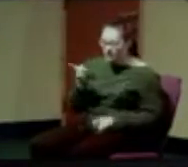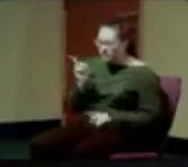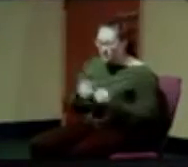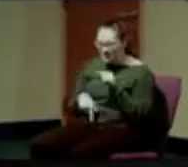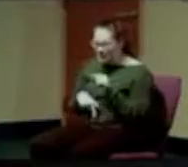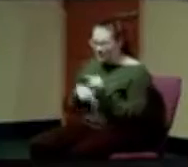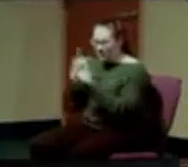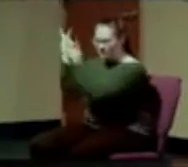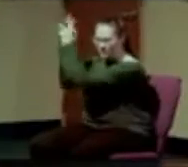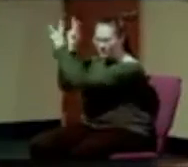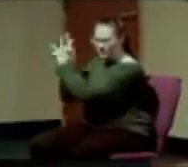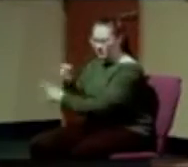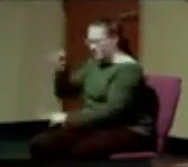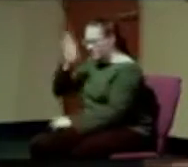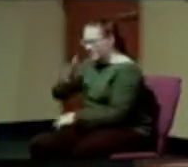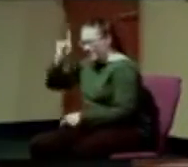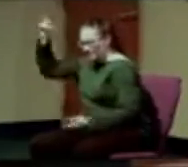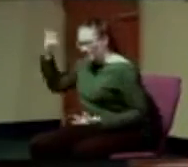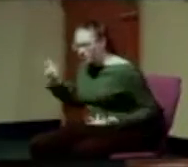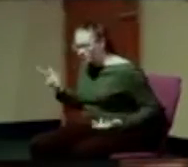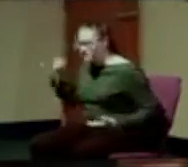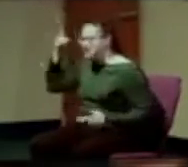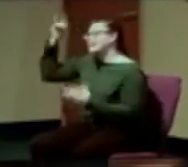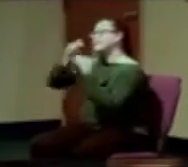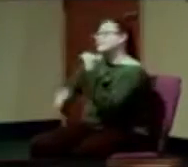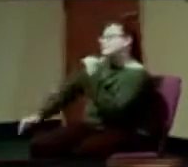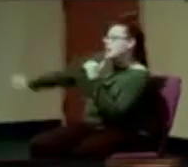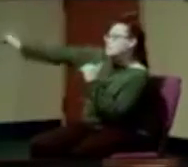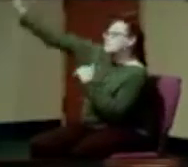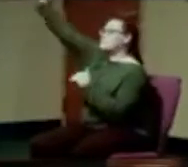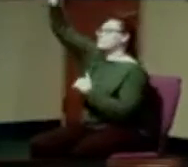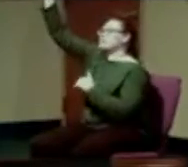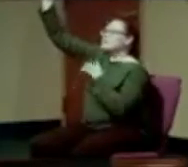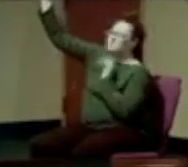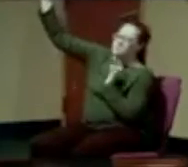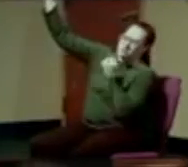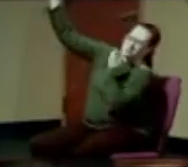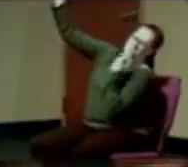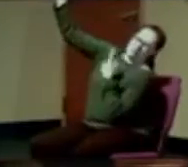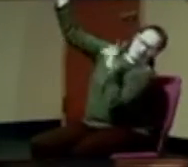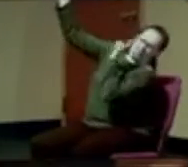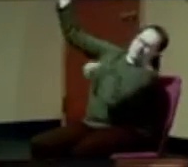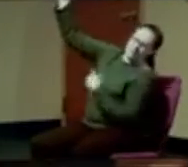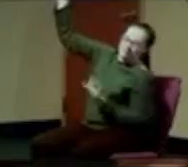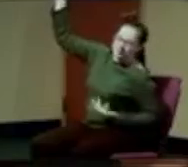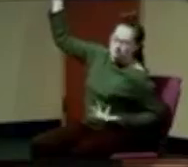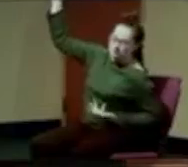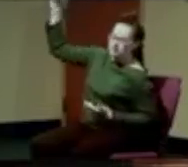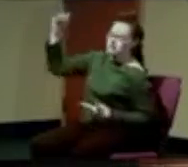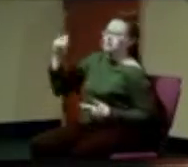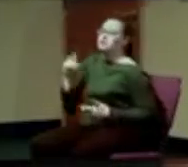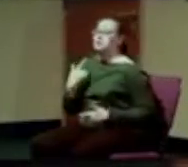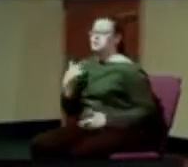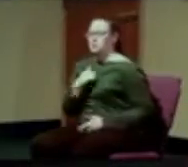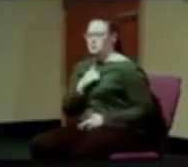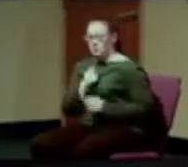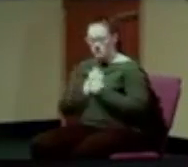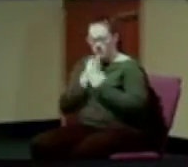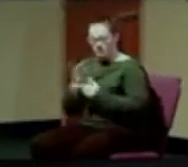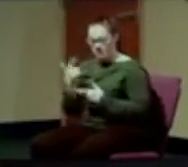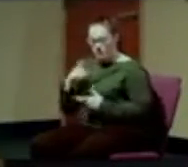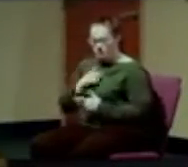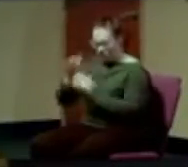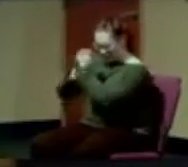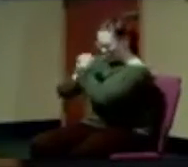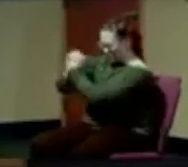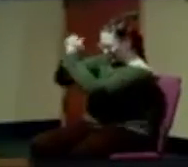wouldn't be that much of a God. So the fact that he is above and beyond some of our reasoning does not concern me. It causes me to worship and exalt